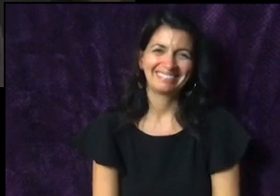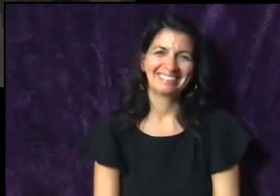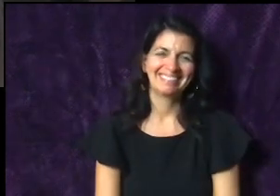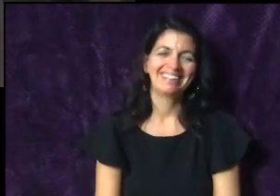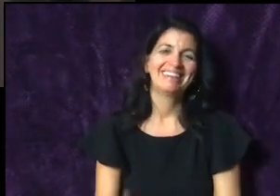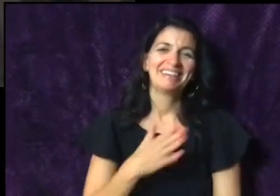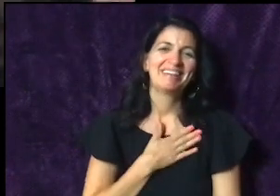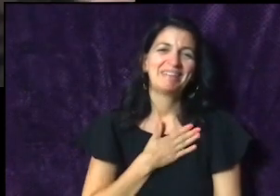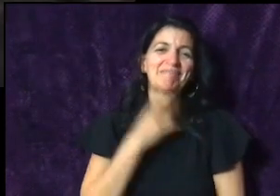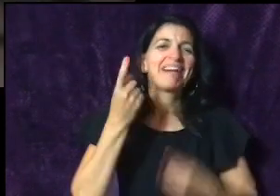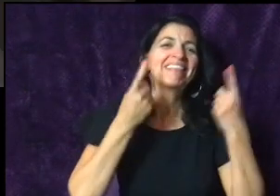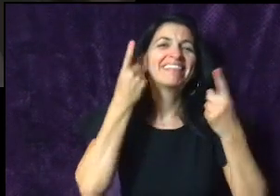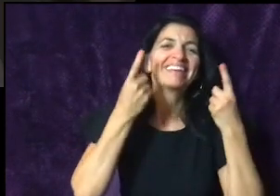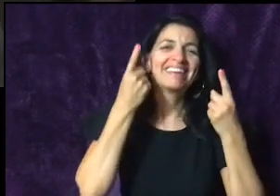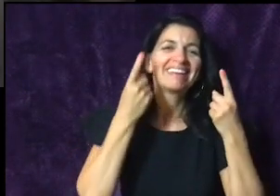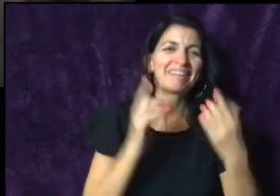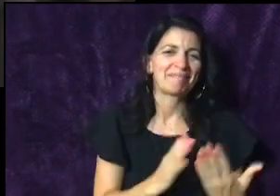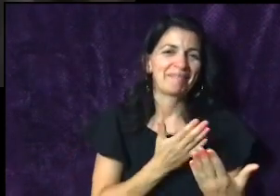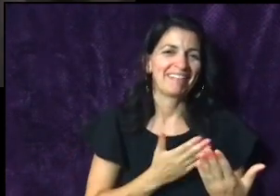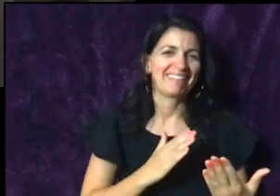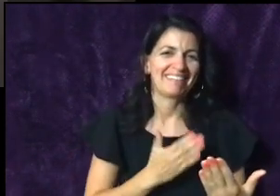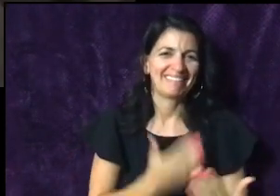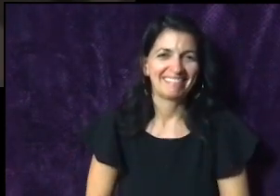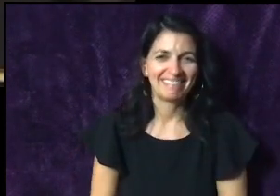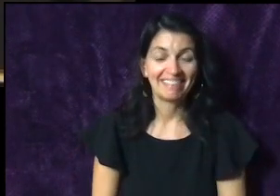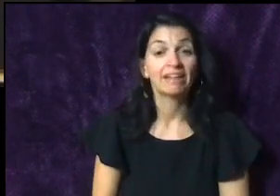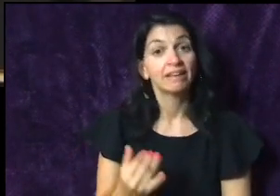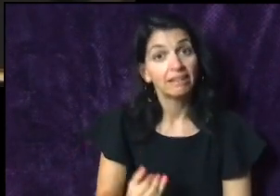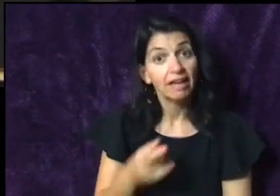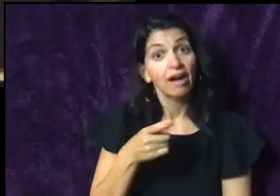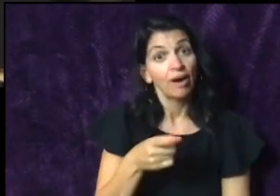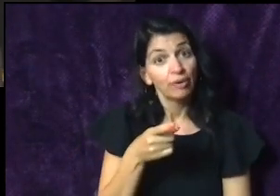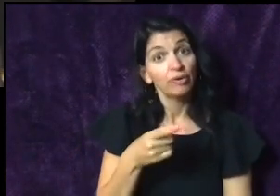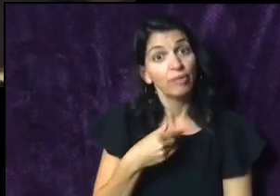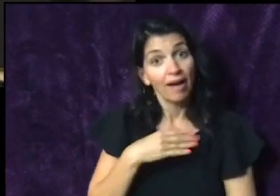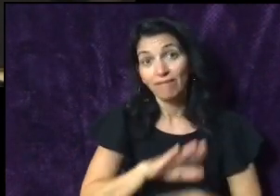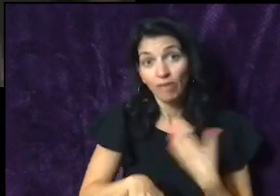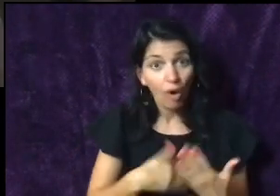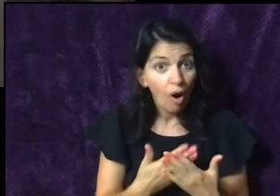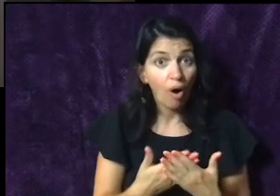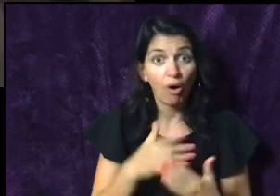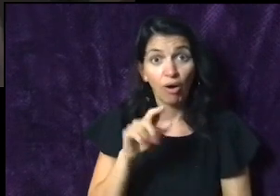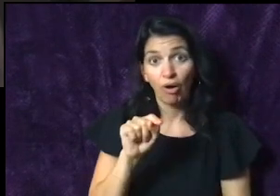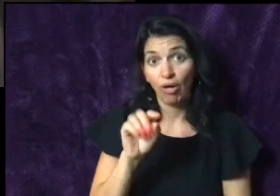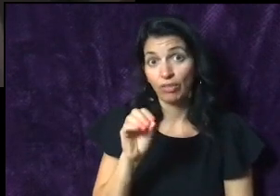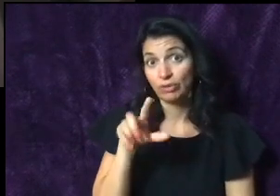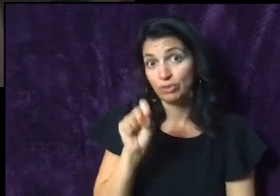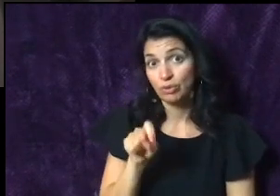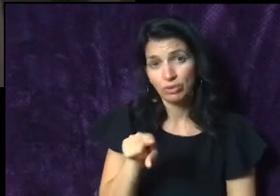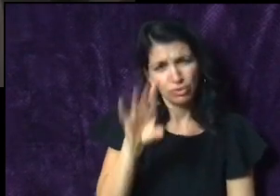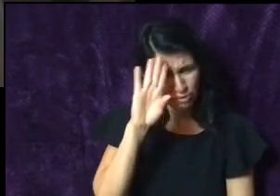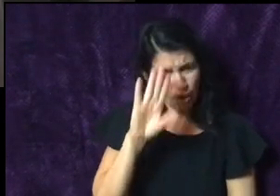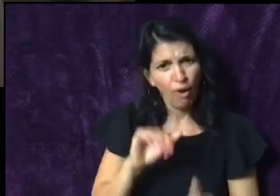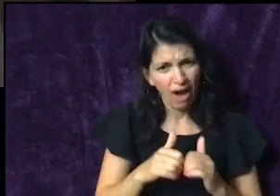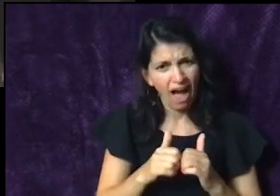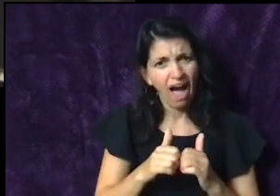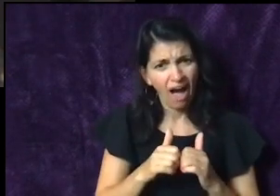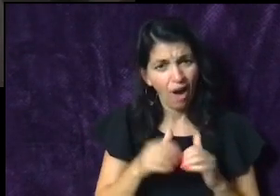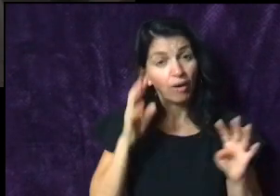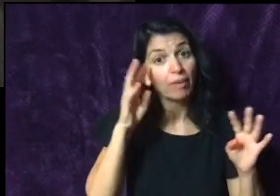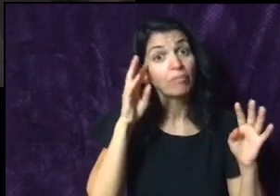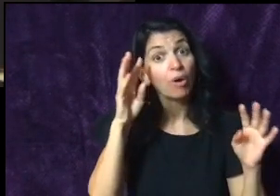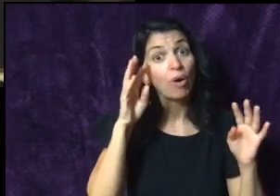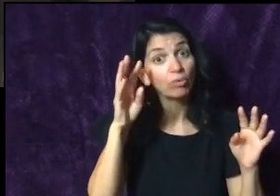ba-bum. And so there's my thinking melody. Now you have all the tools you need to compose your own